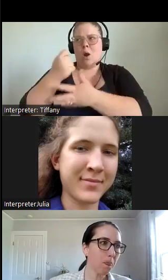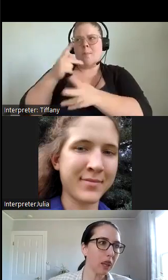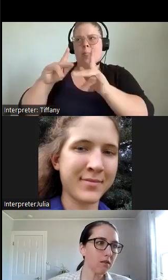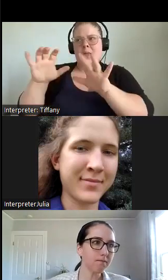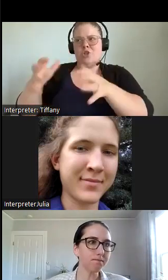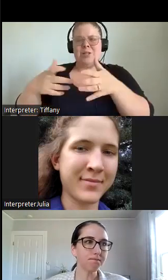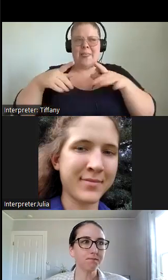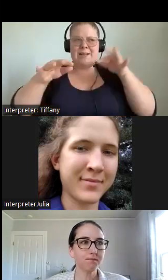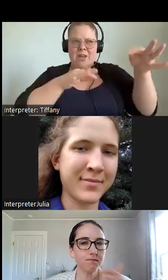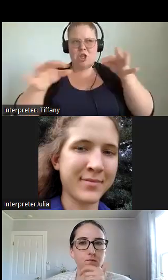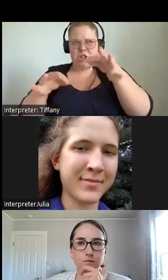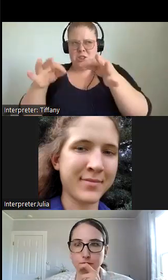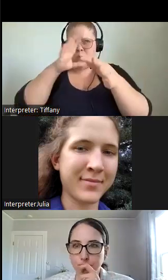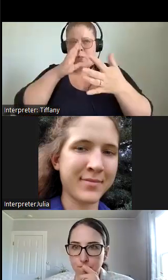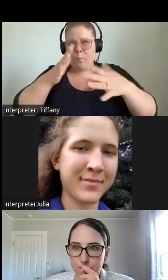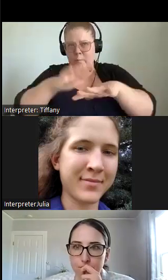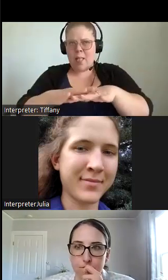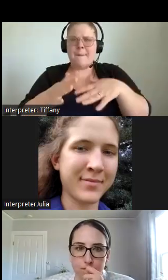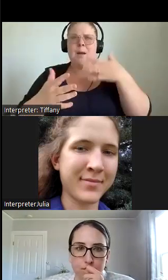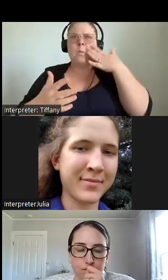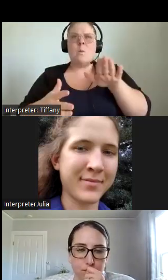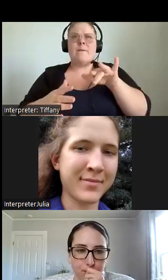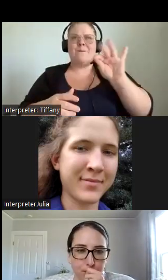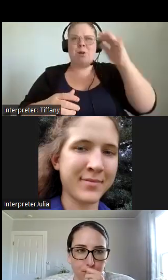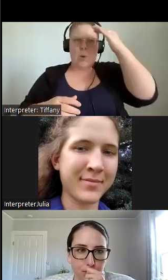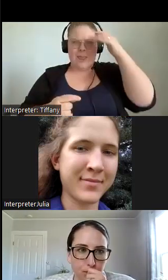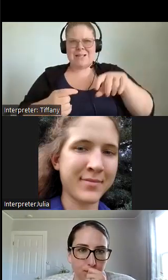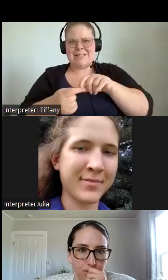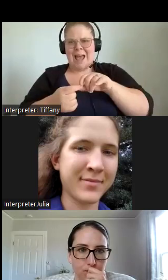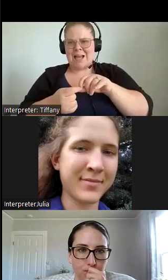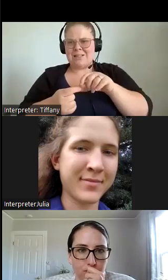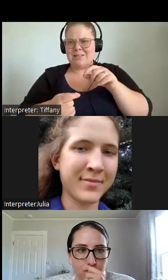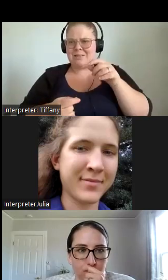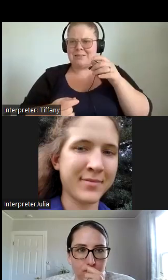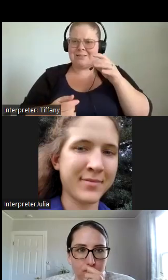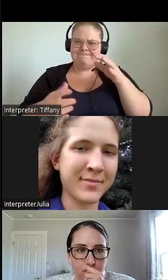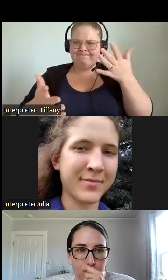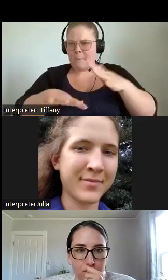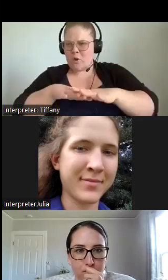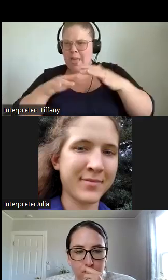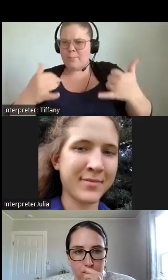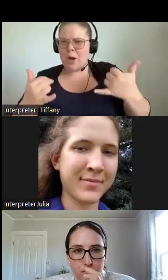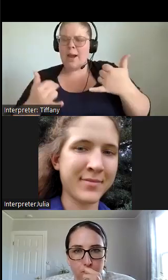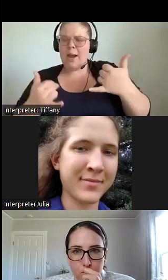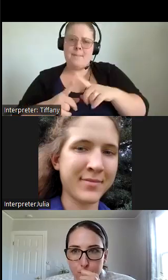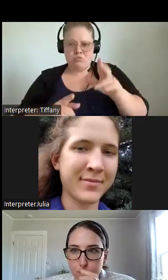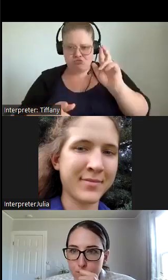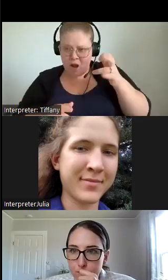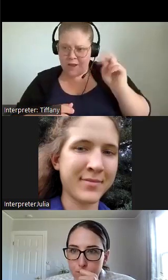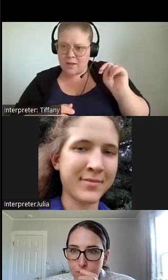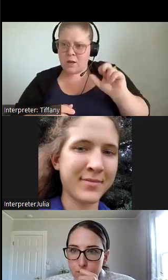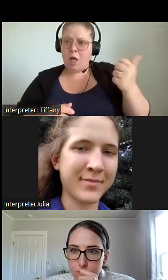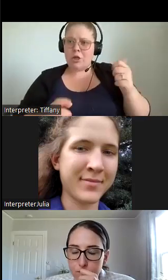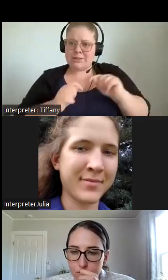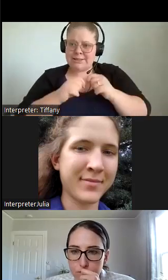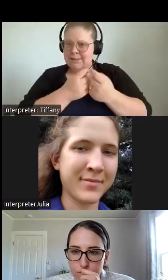not sure if we have an exact idea of that at this point, but I would defer to Ryan or any other team members if there's additional insight